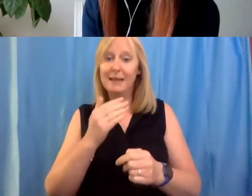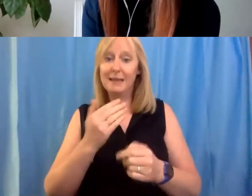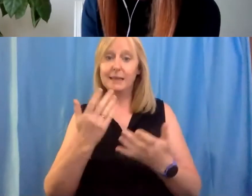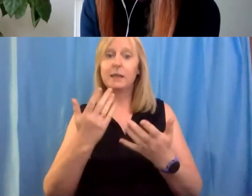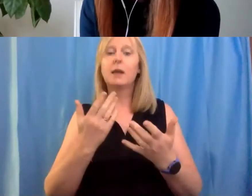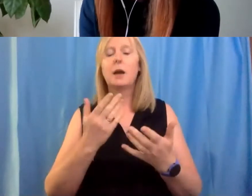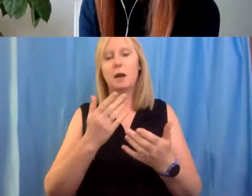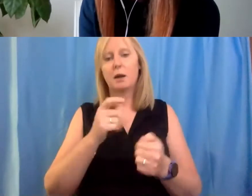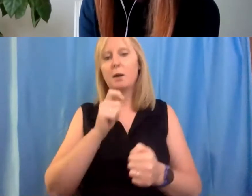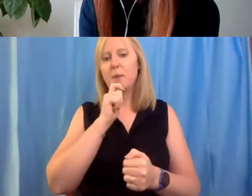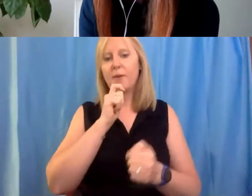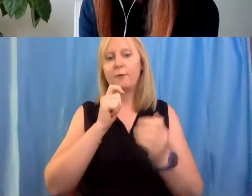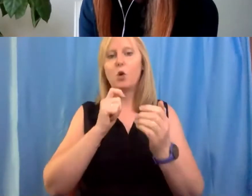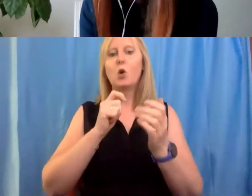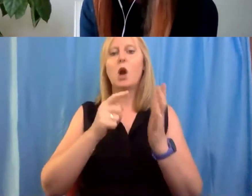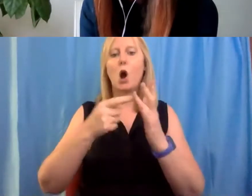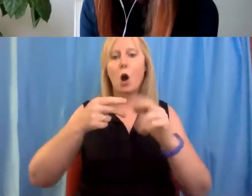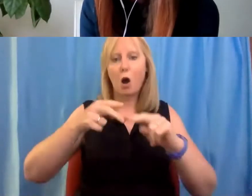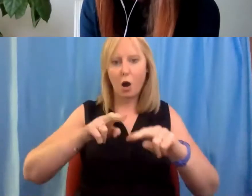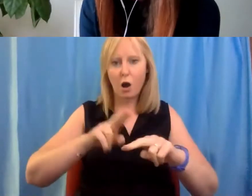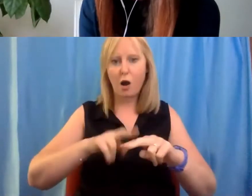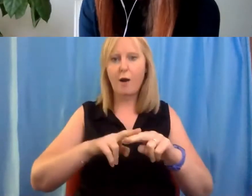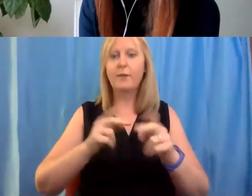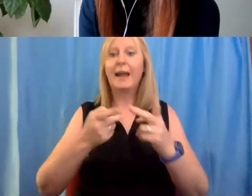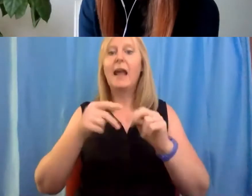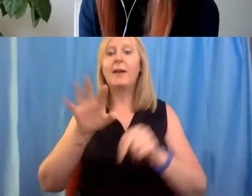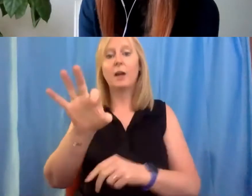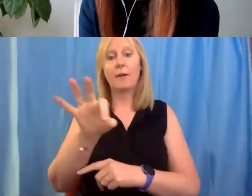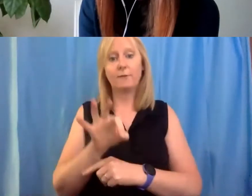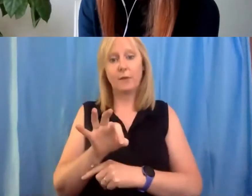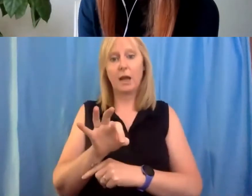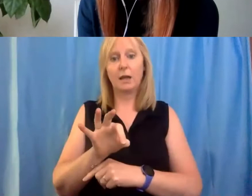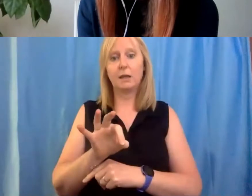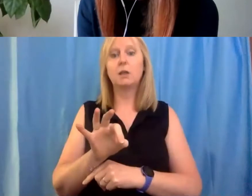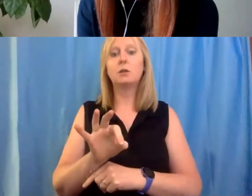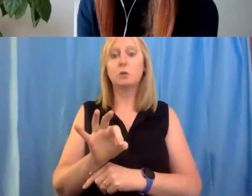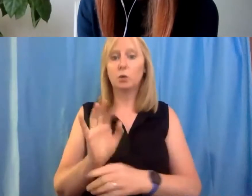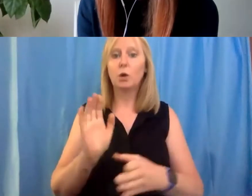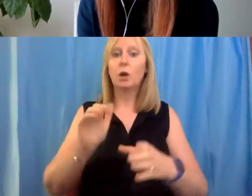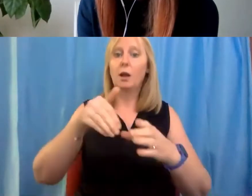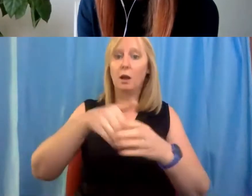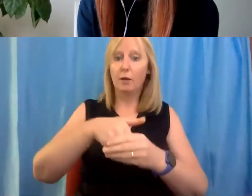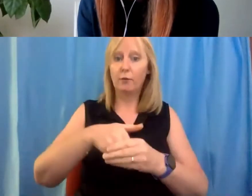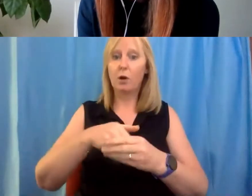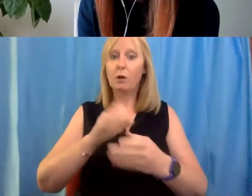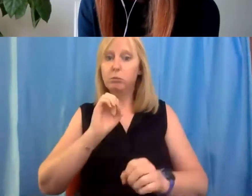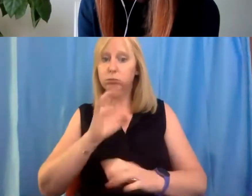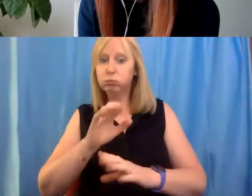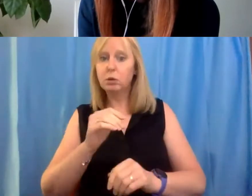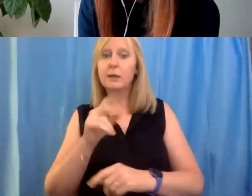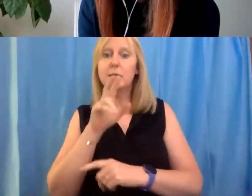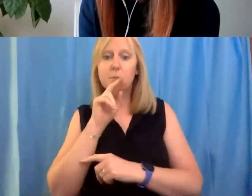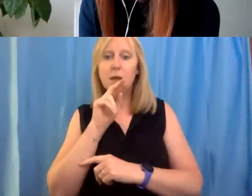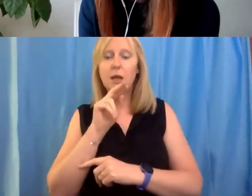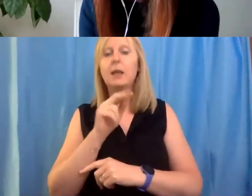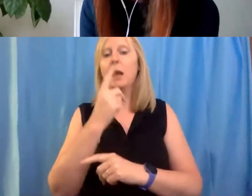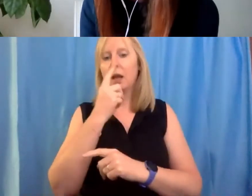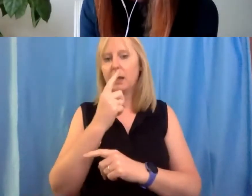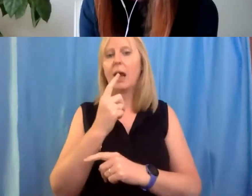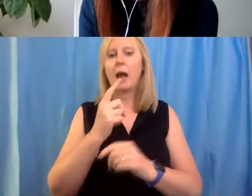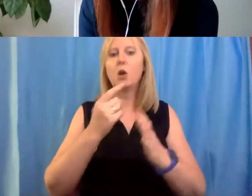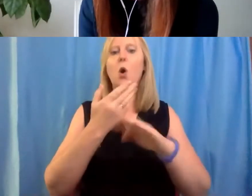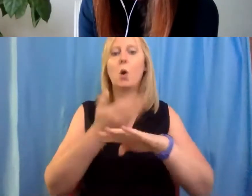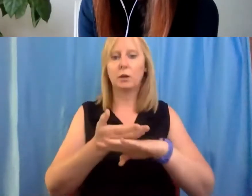mute unless you are invited to speak? This helps us cut down on any background noise and